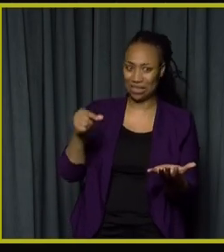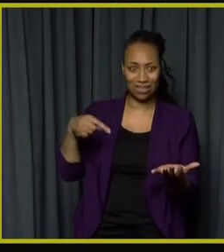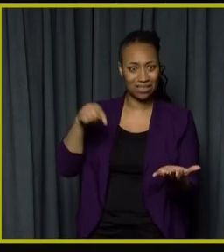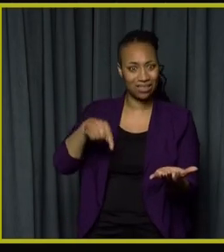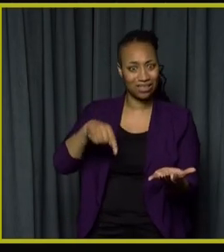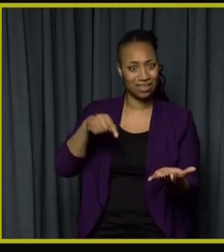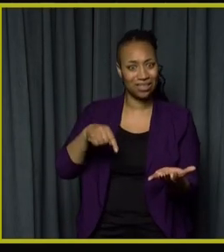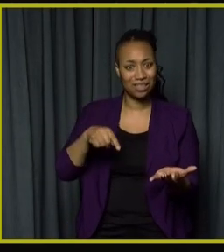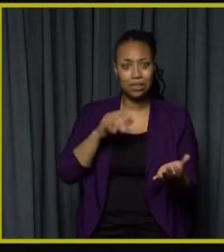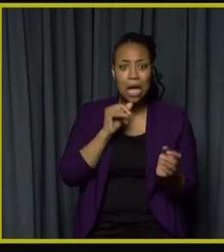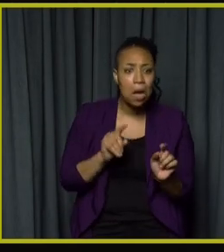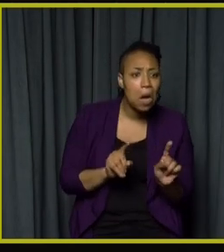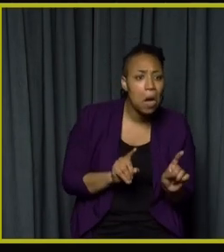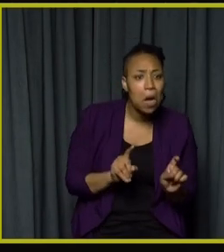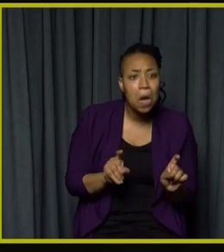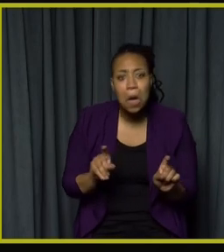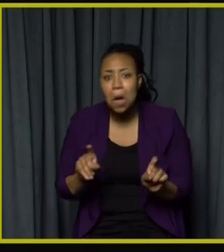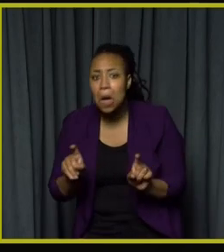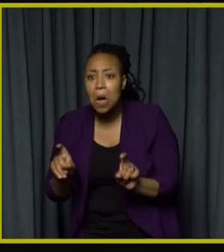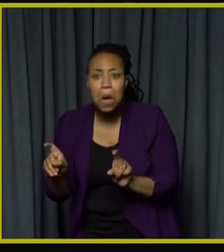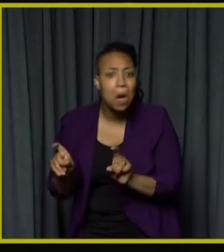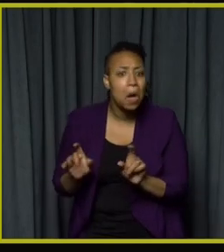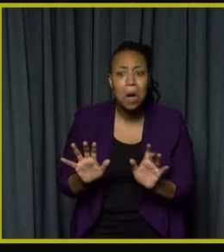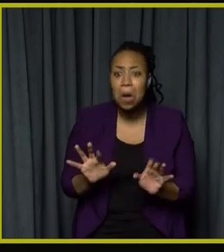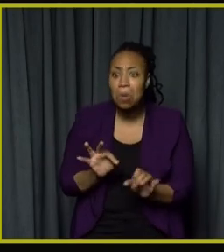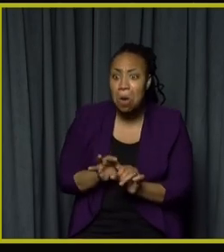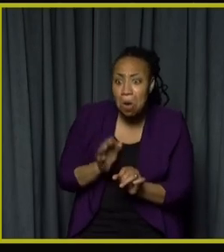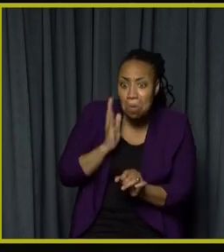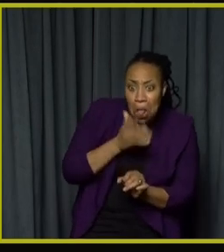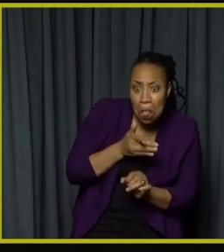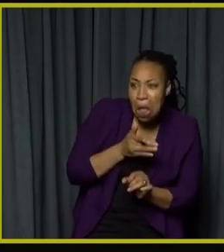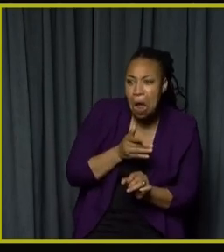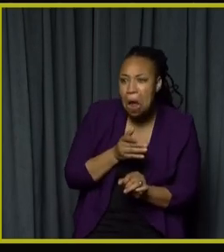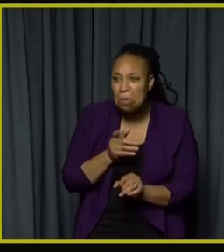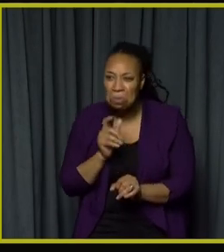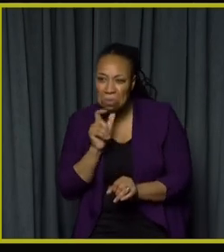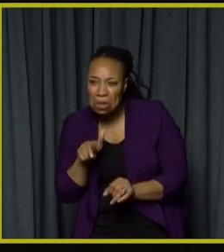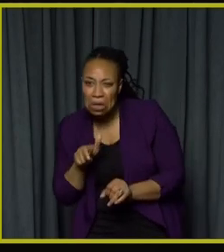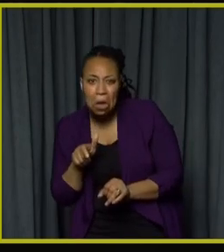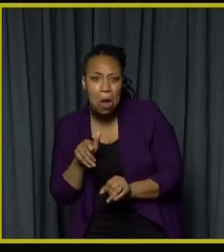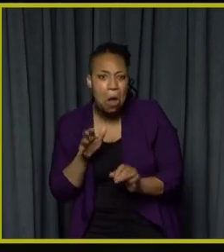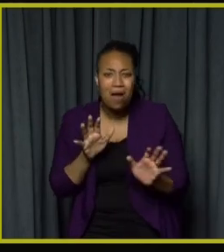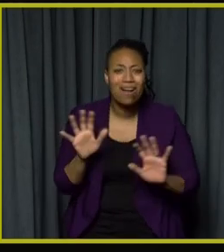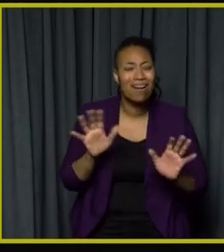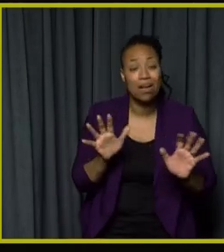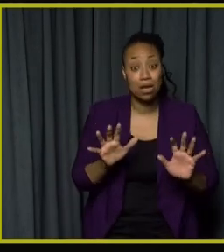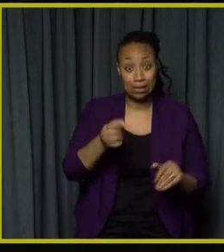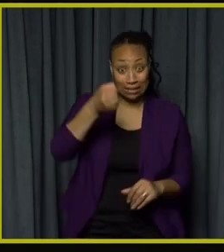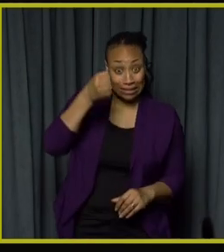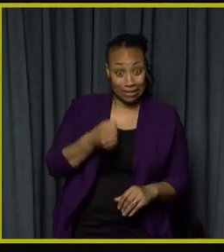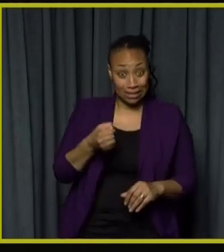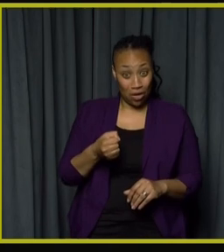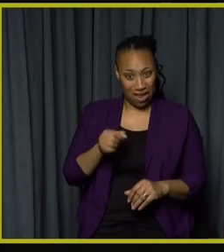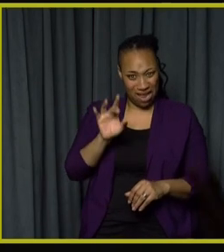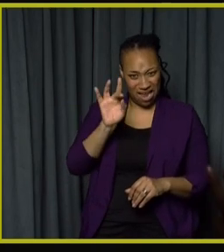Columbia University. In the South, 8.9 million poor and low-wealth people who could have